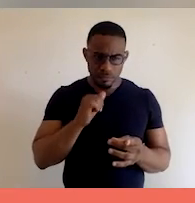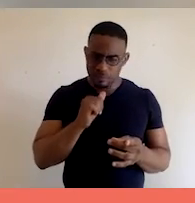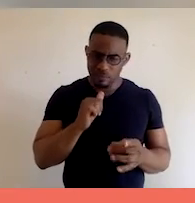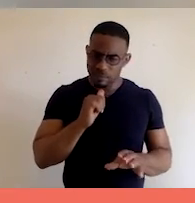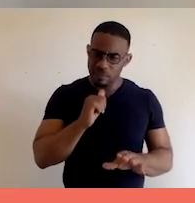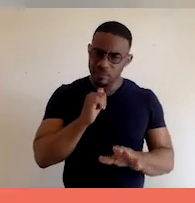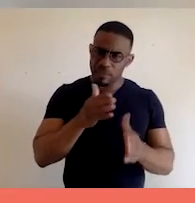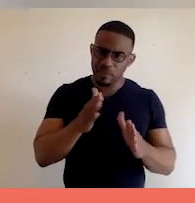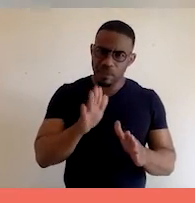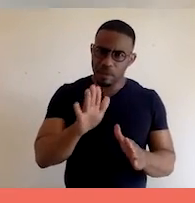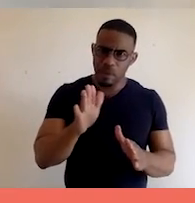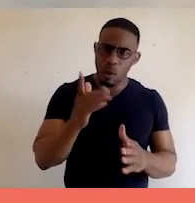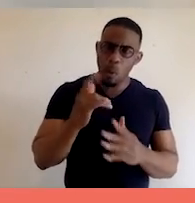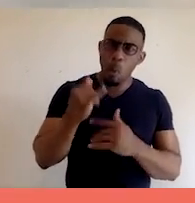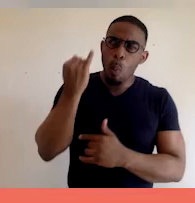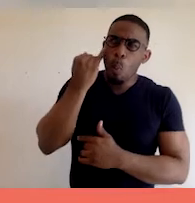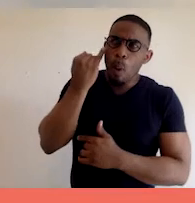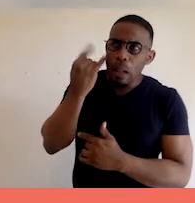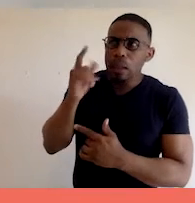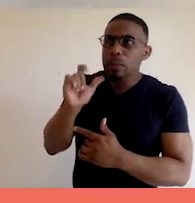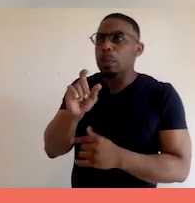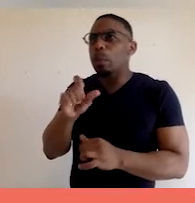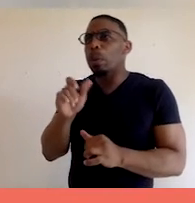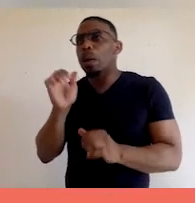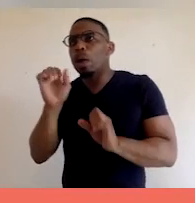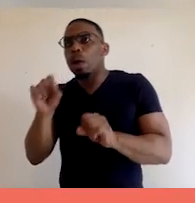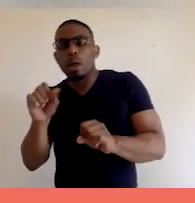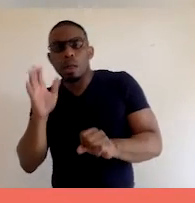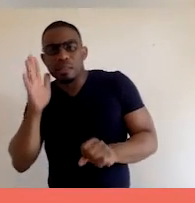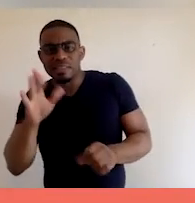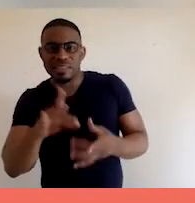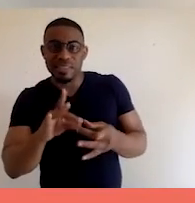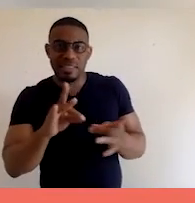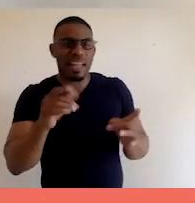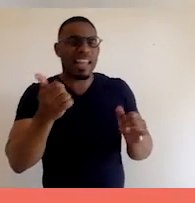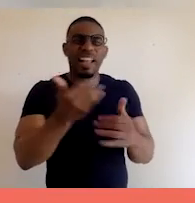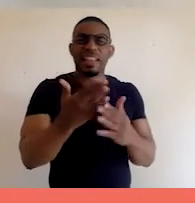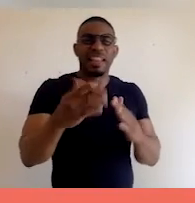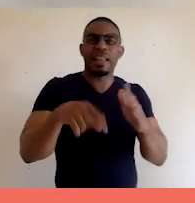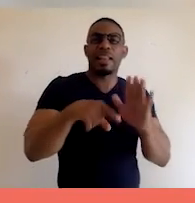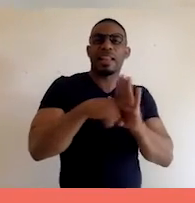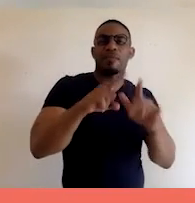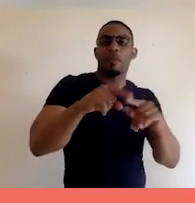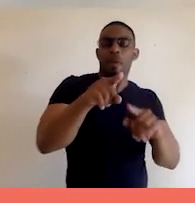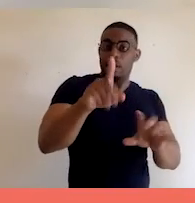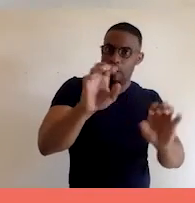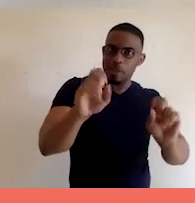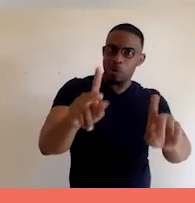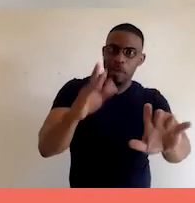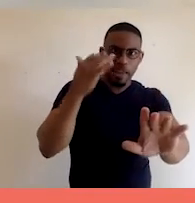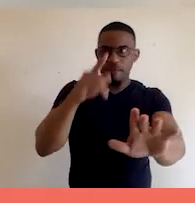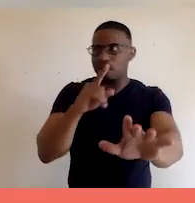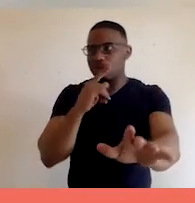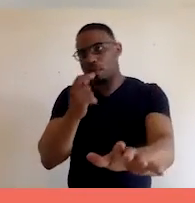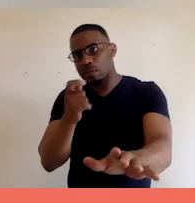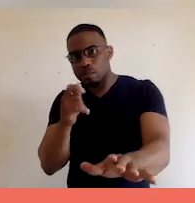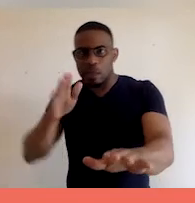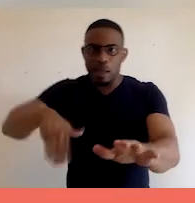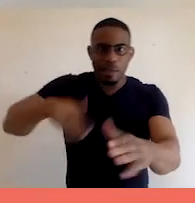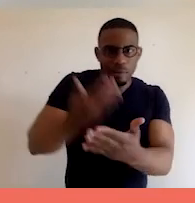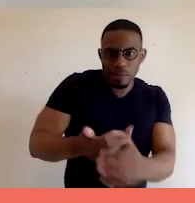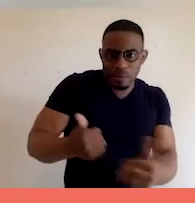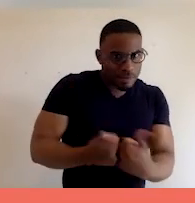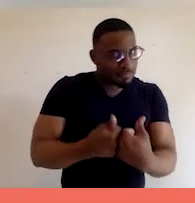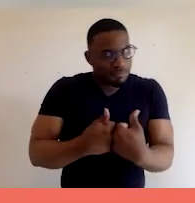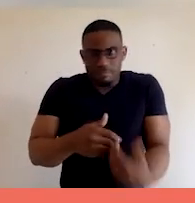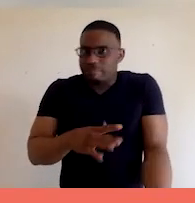don't allow your what ifs or your shoulda, woulda, couldas to say anything about you. It's okay if you're a little late to the game. It's